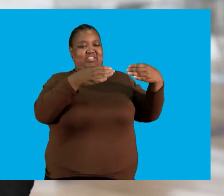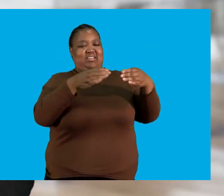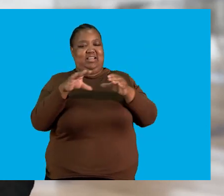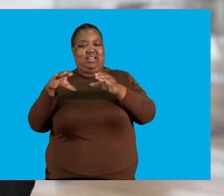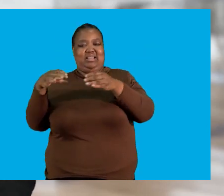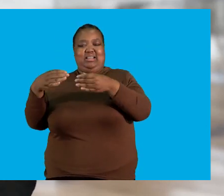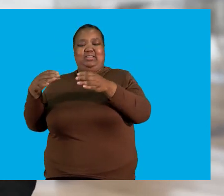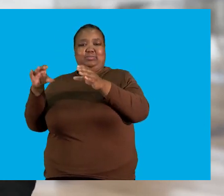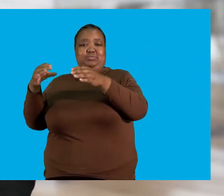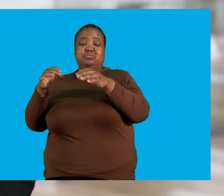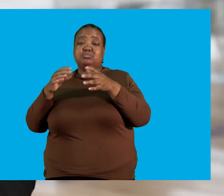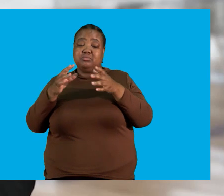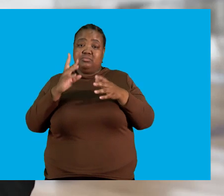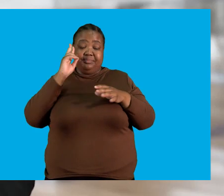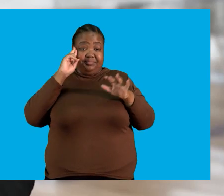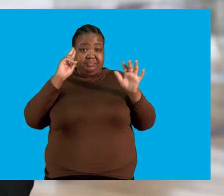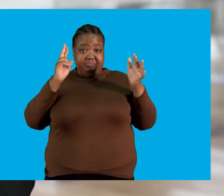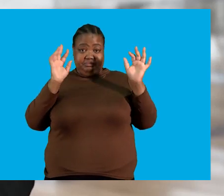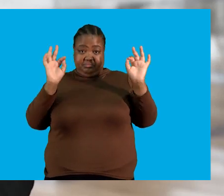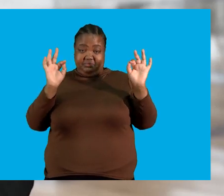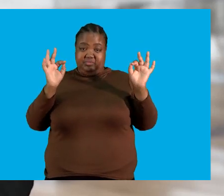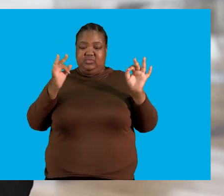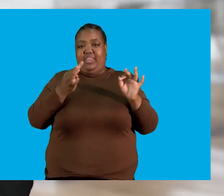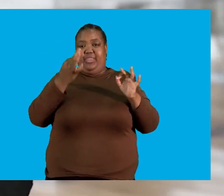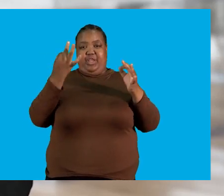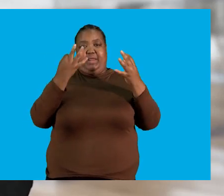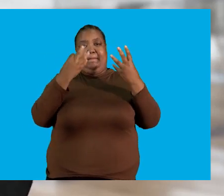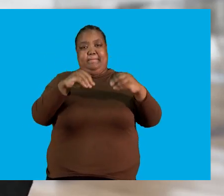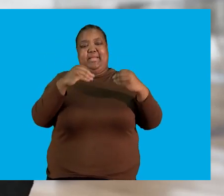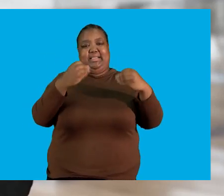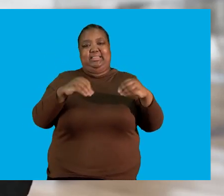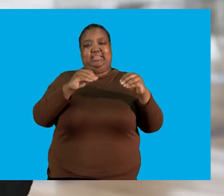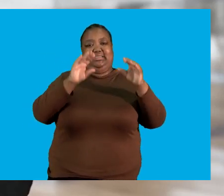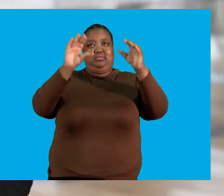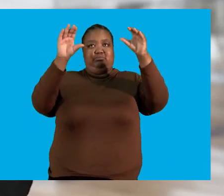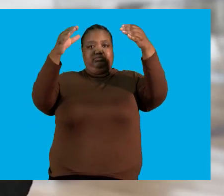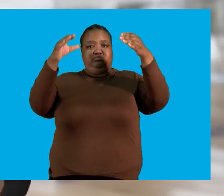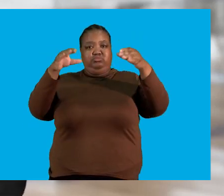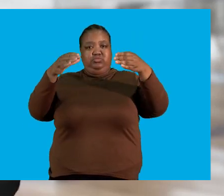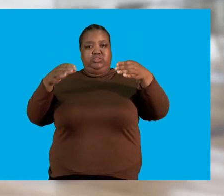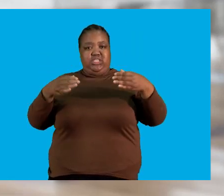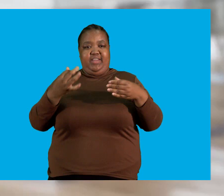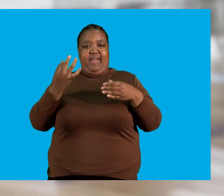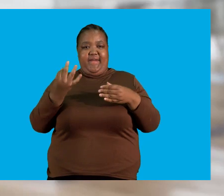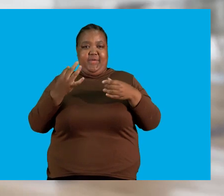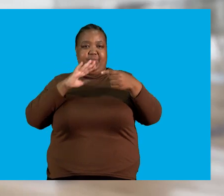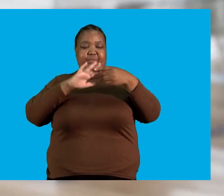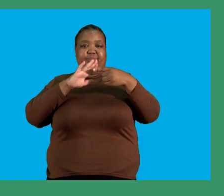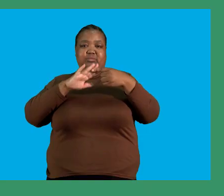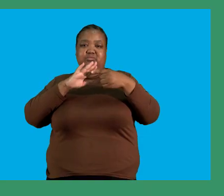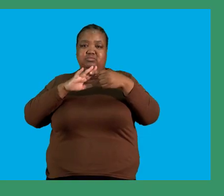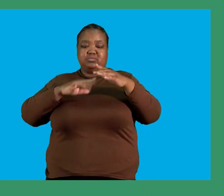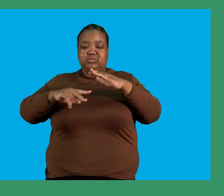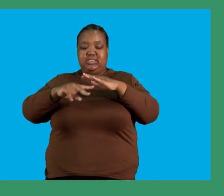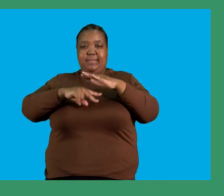remember correctly, we have three different business sectors that are involved in the production process. We firstly